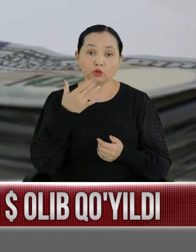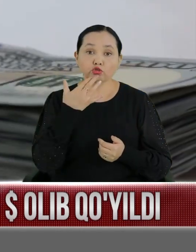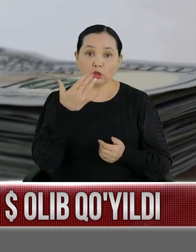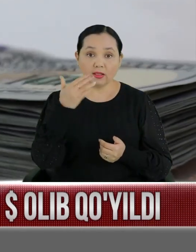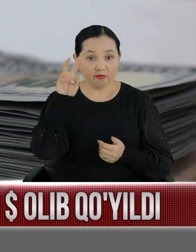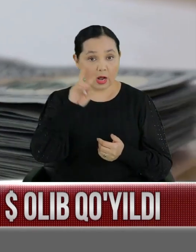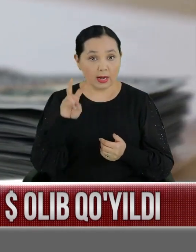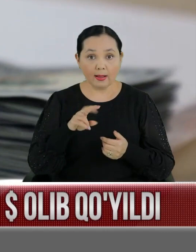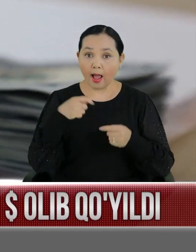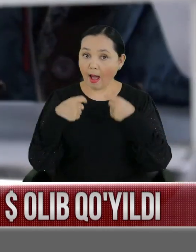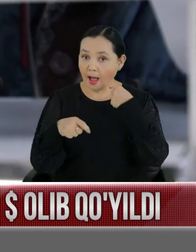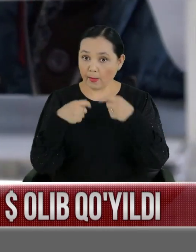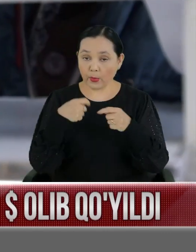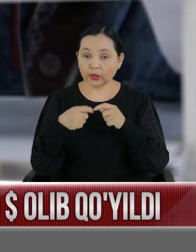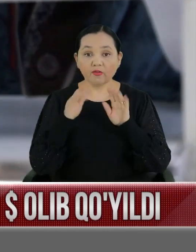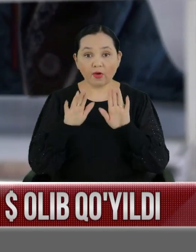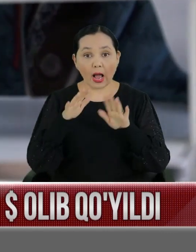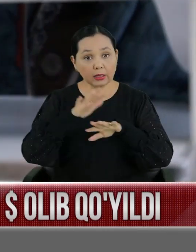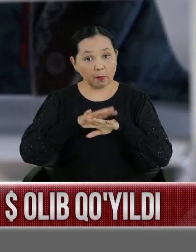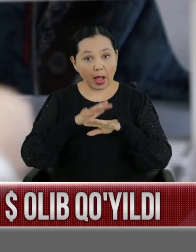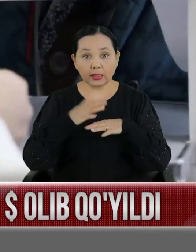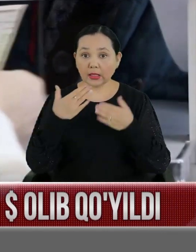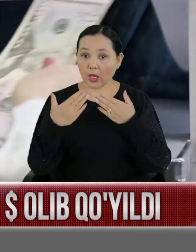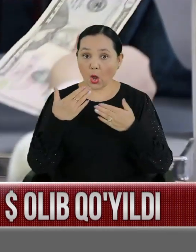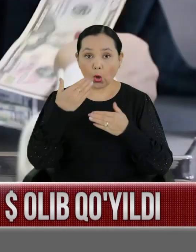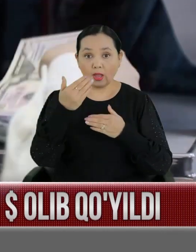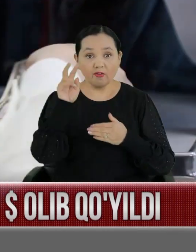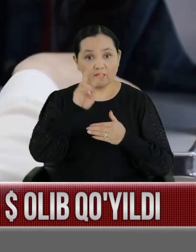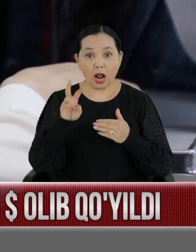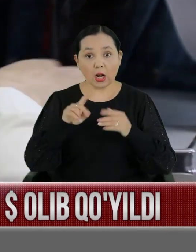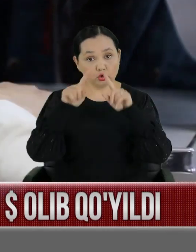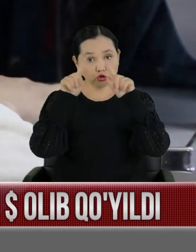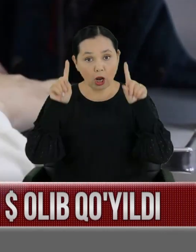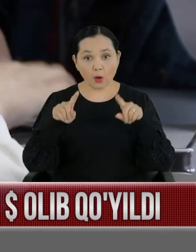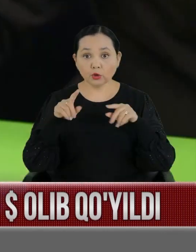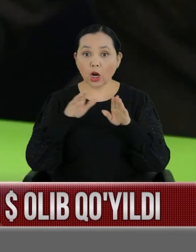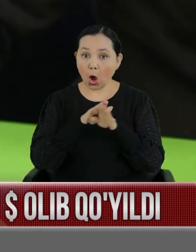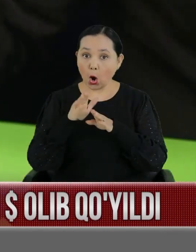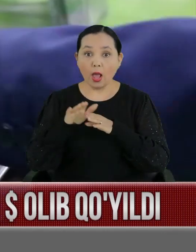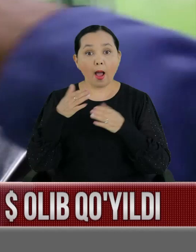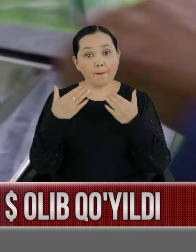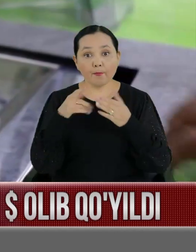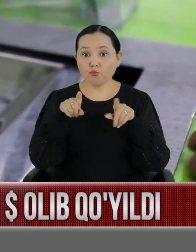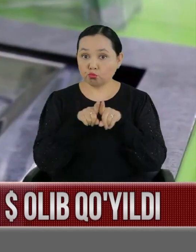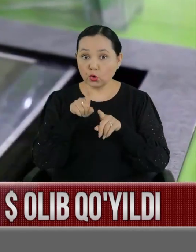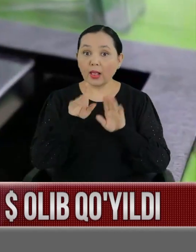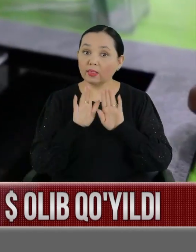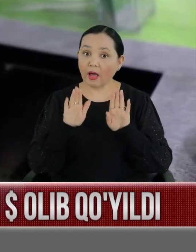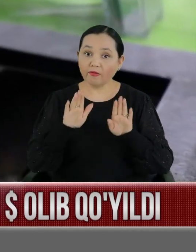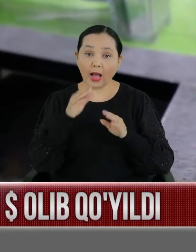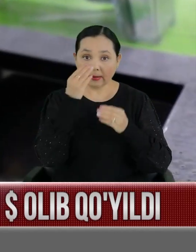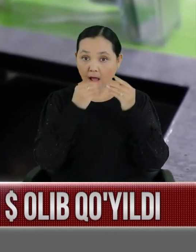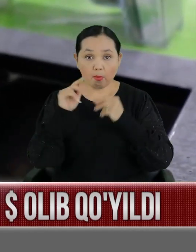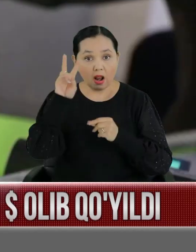valyuta qimmatliklarini ayirboshlashni faqat tijorat banklari yoki ularning valyuta shoxobchalari orqali amalga oshirishsa, bu bilan nafaqat